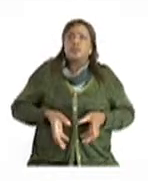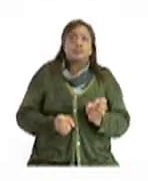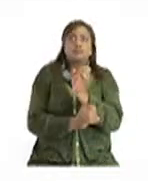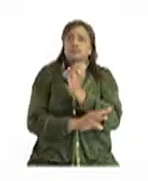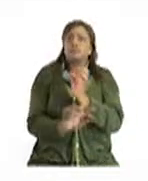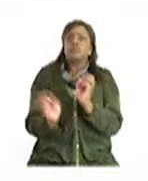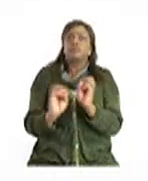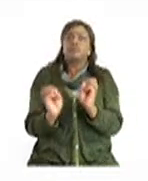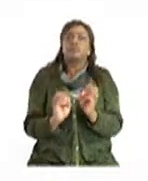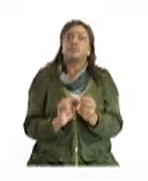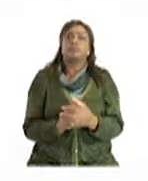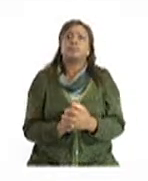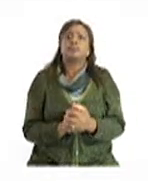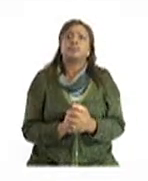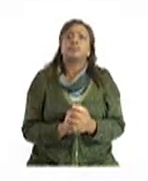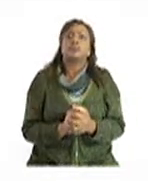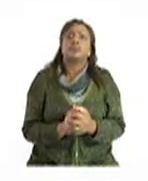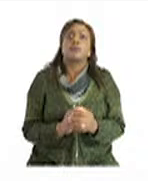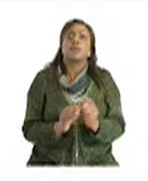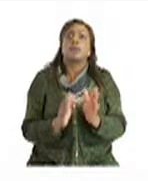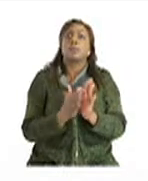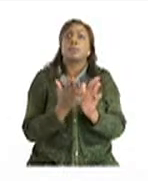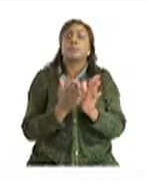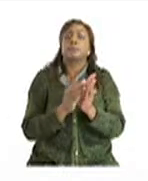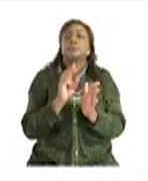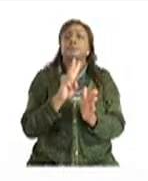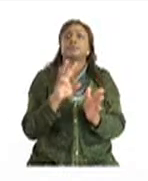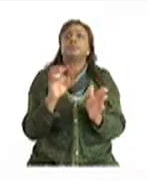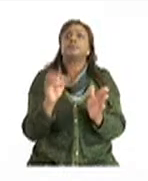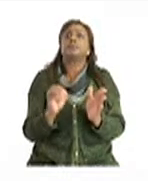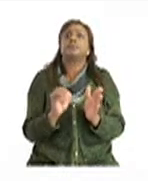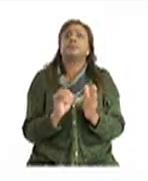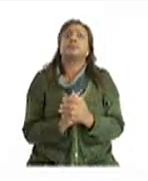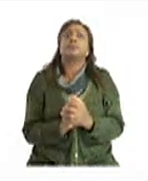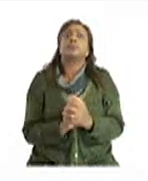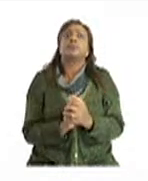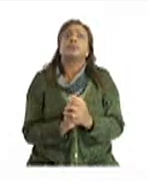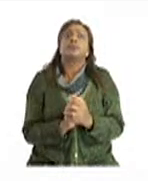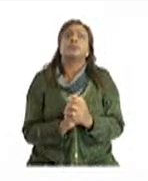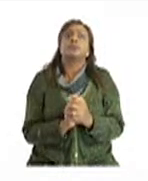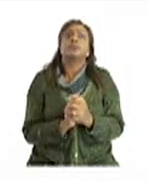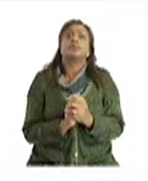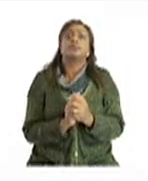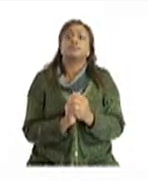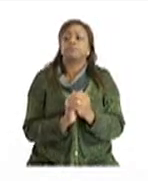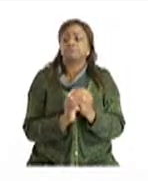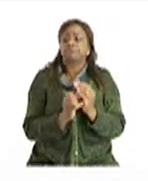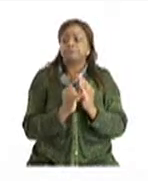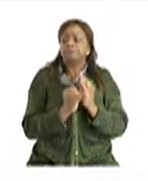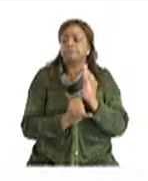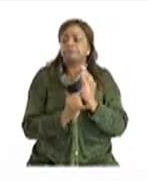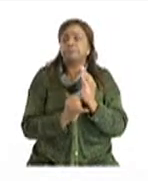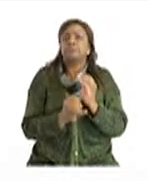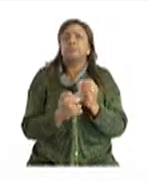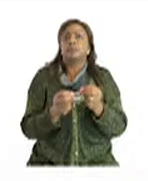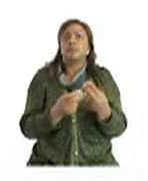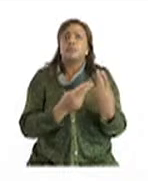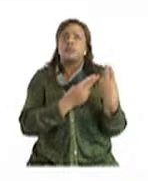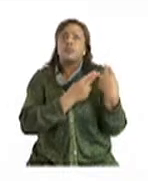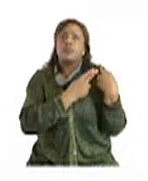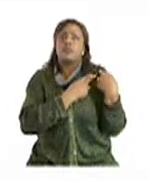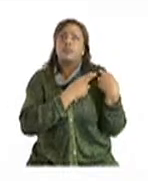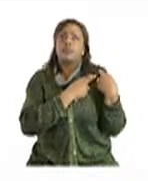Let us go down to page 20, and on page 20 at the bottom we have the role of the